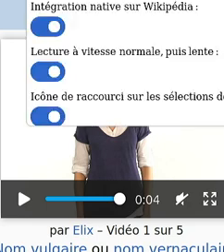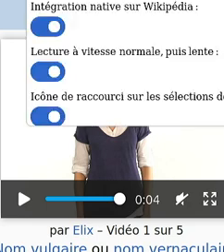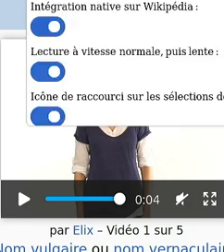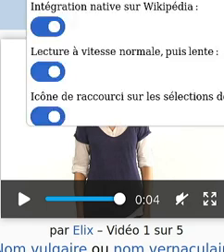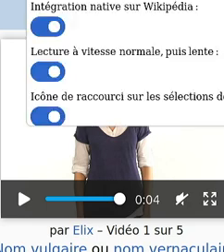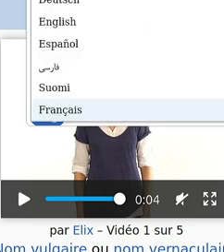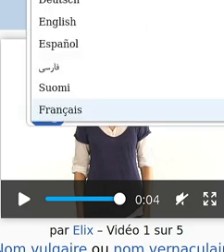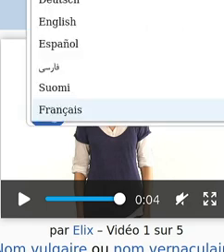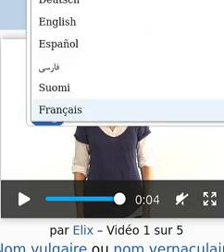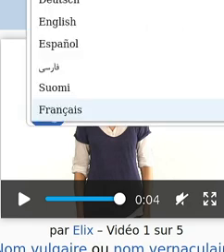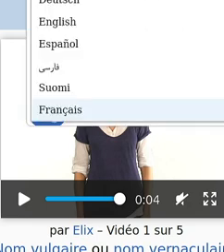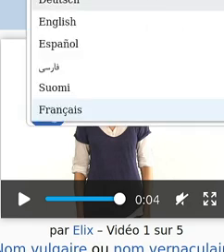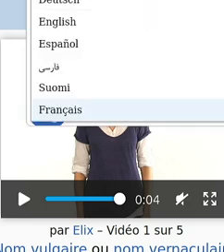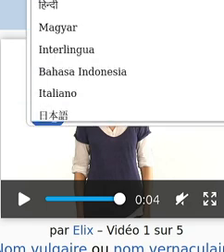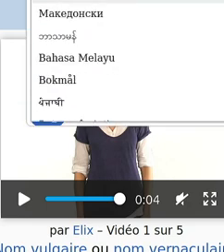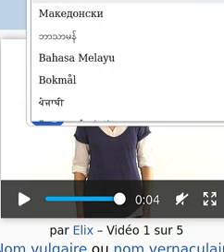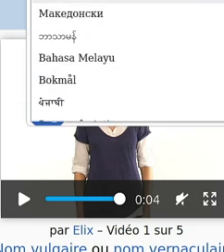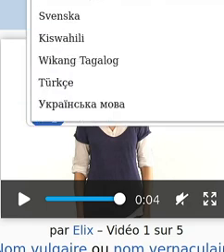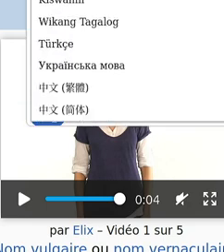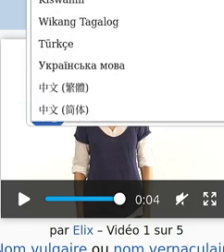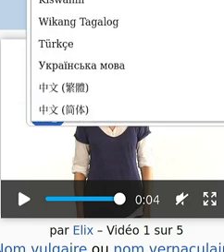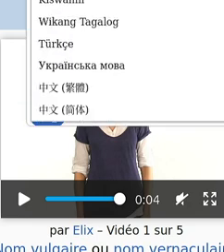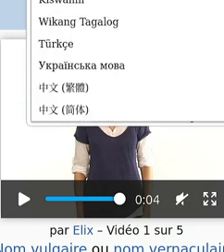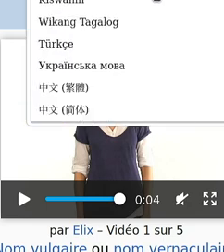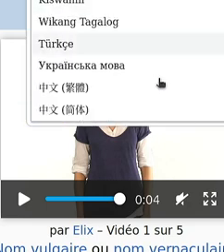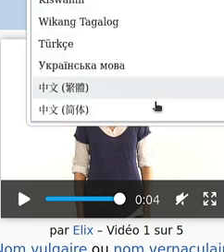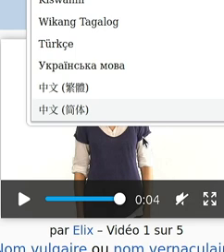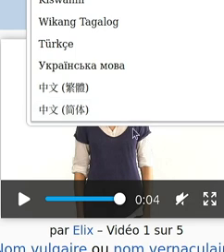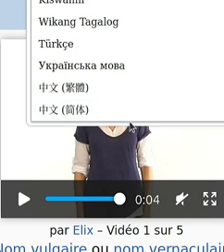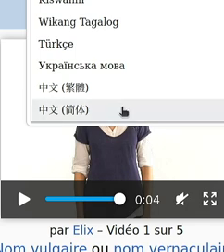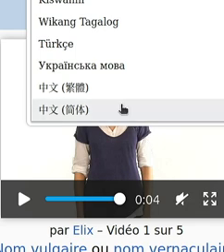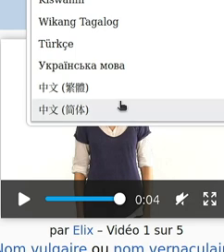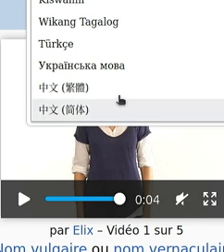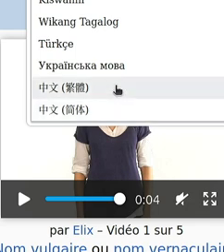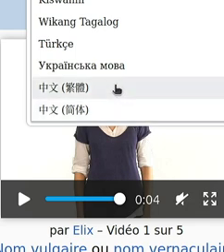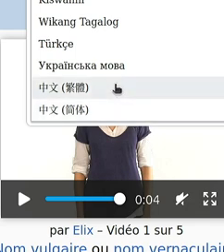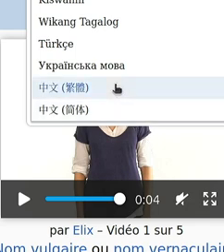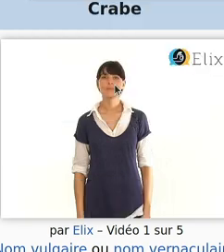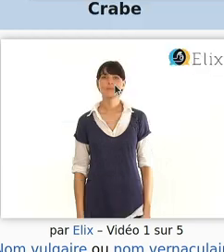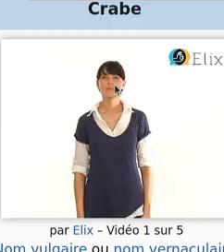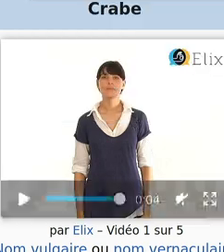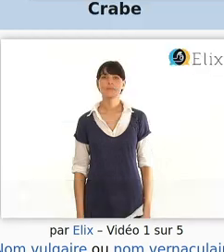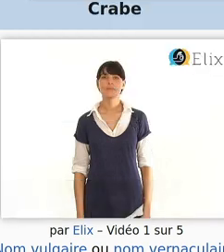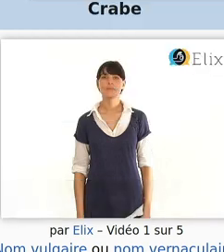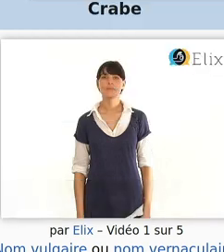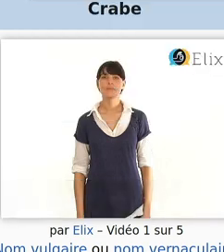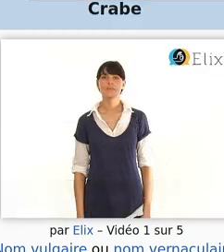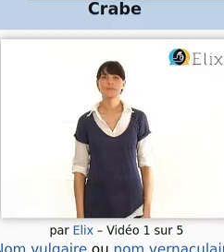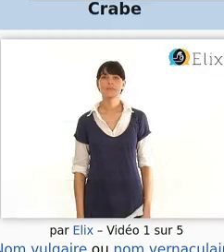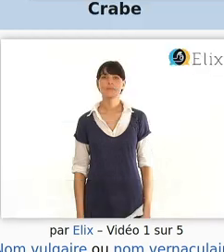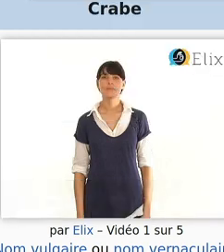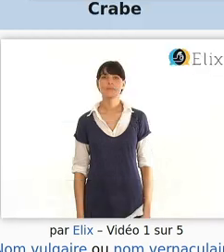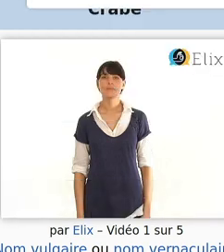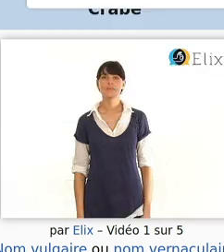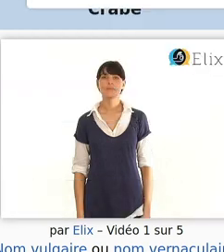parameter, and we have, if needed, we have Zhongwen.